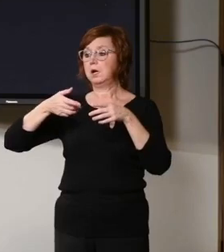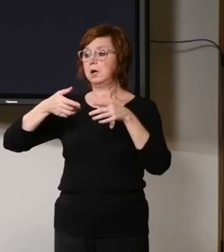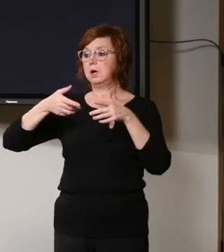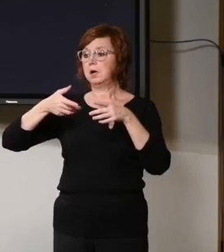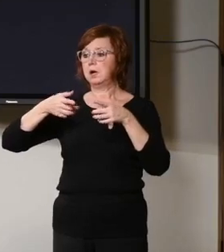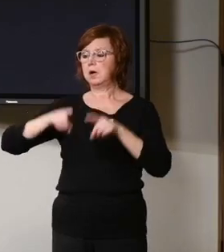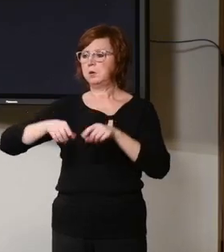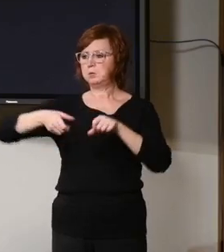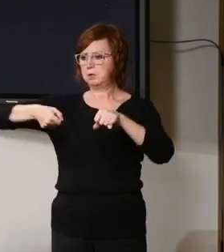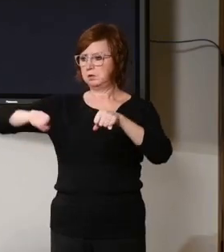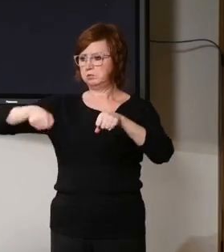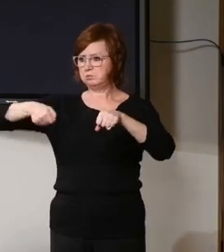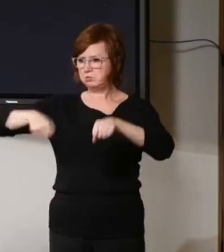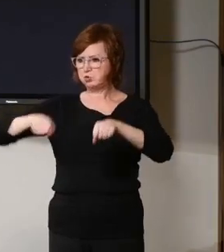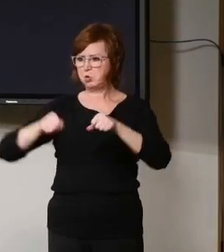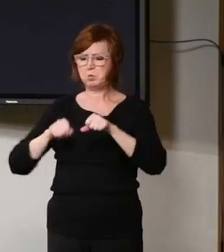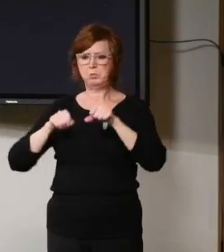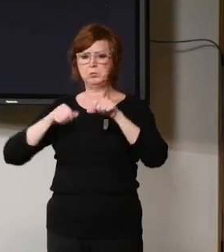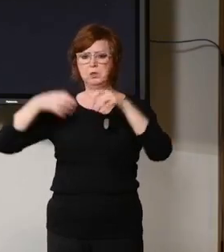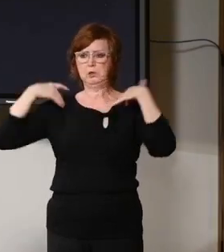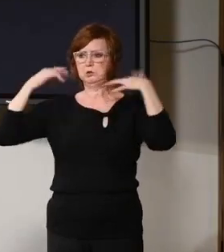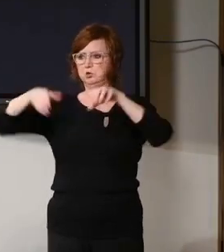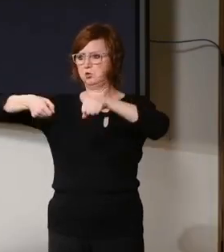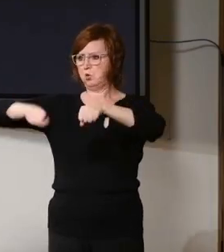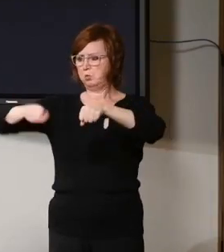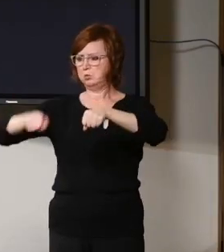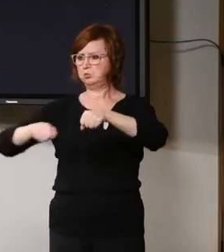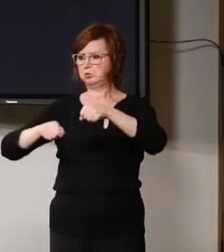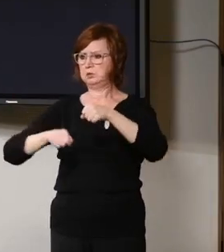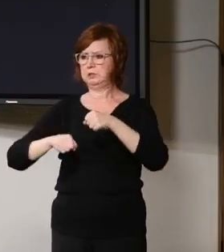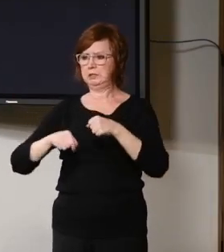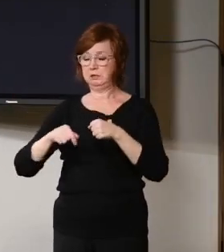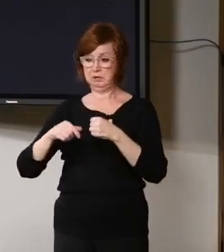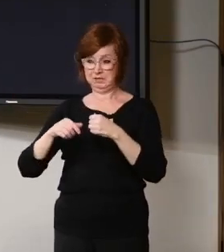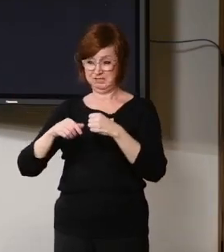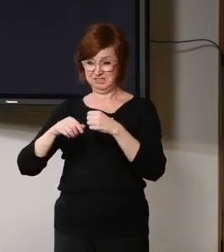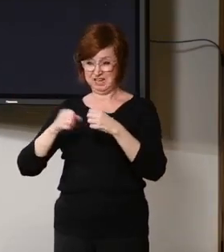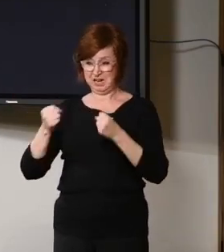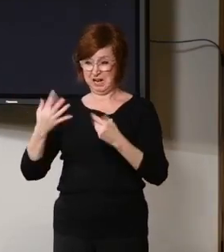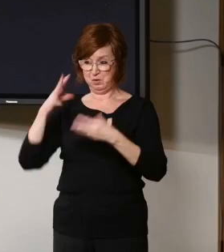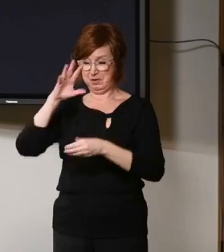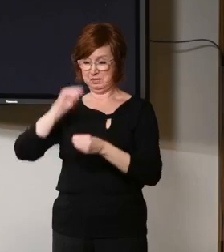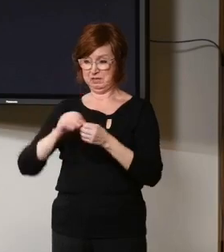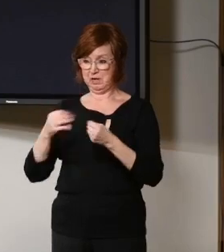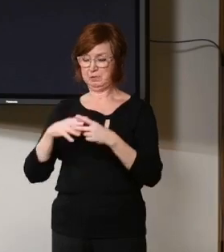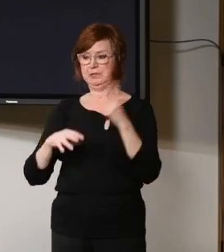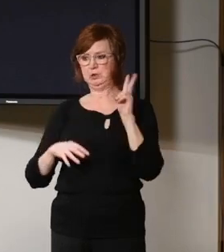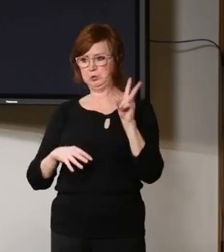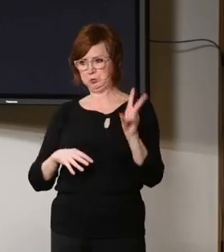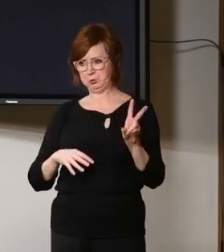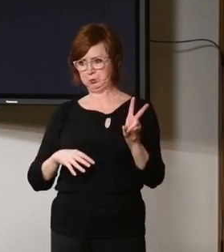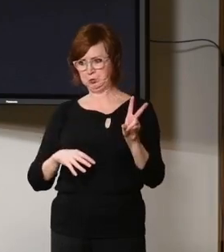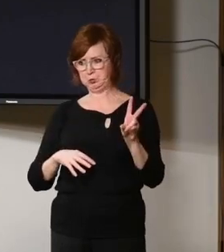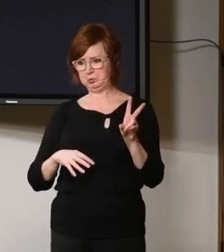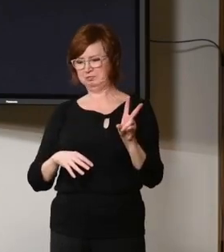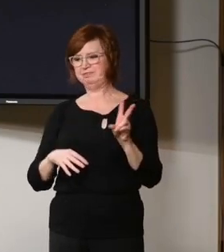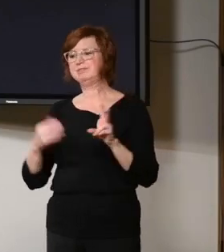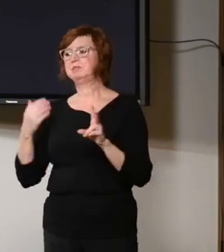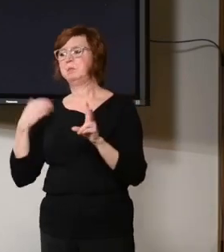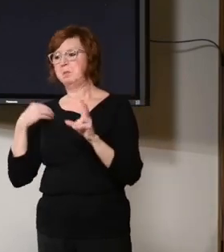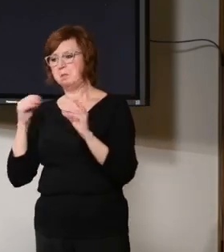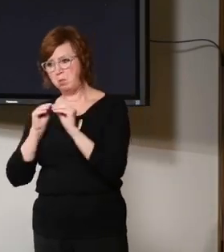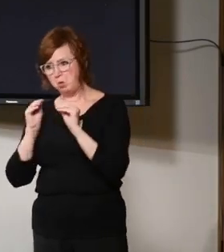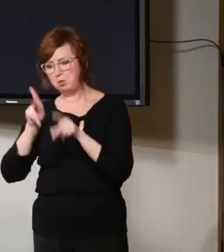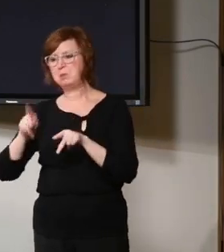the 14th? I think there was 2. Is that changed at all? So I'm aware of 2, but there are several who have some symptoms. So they are